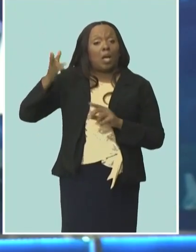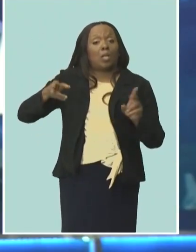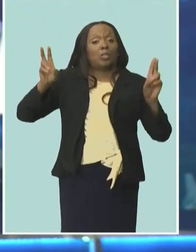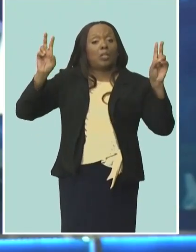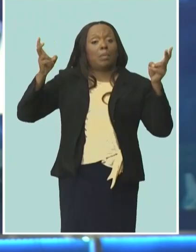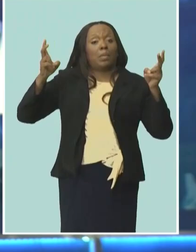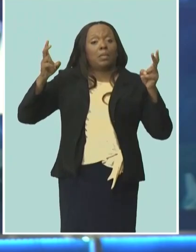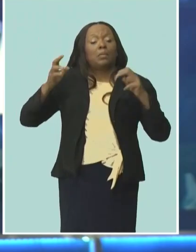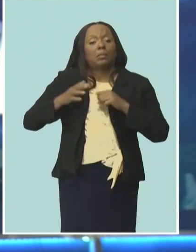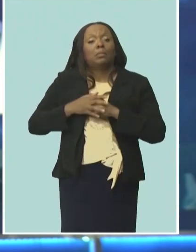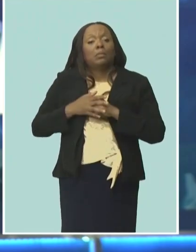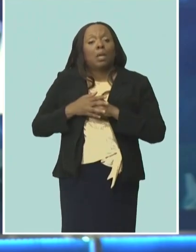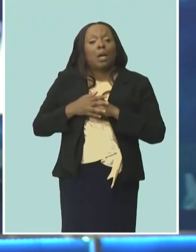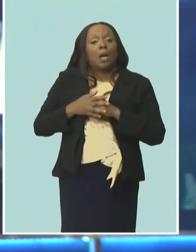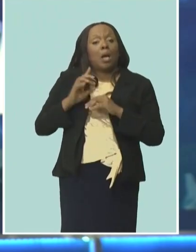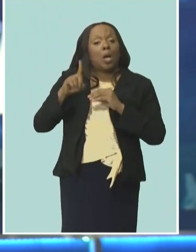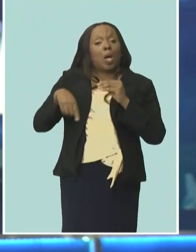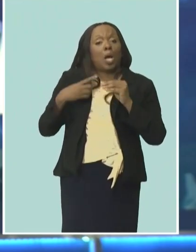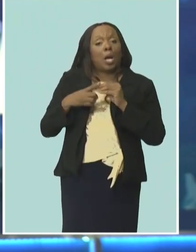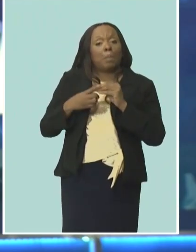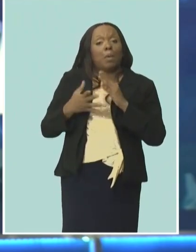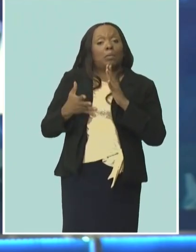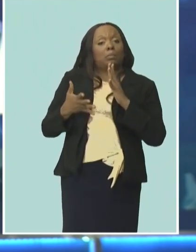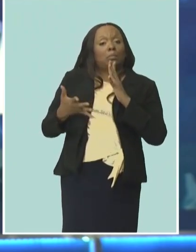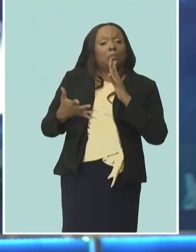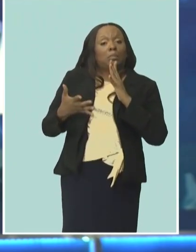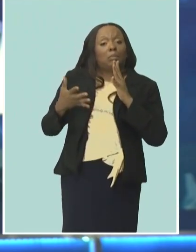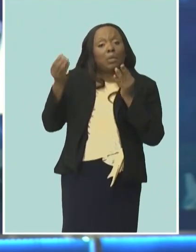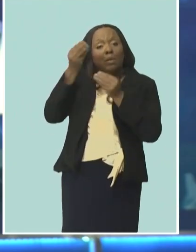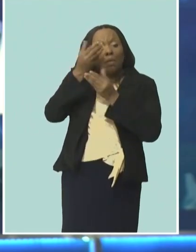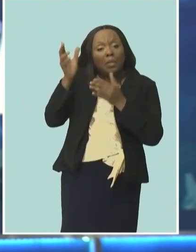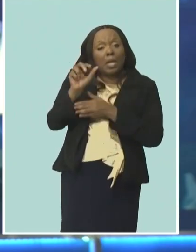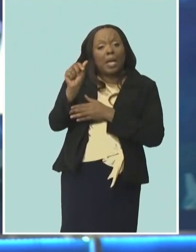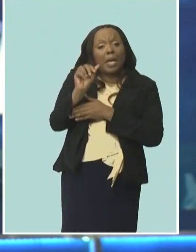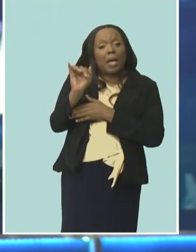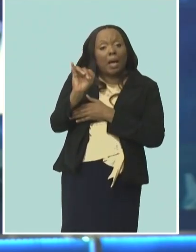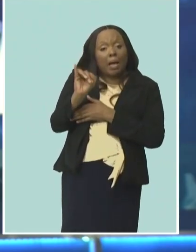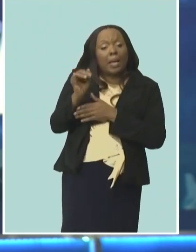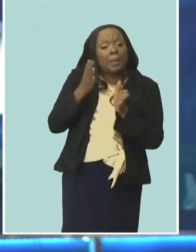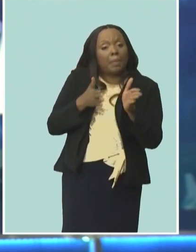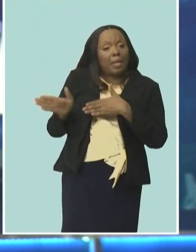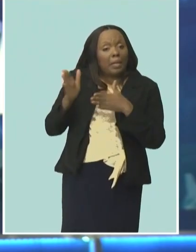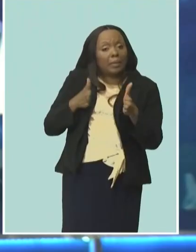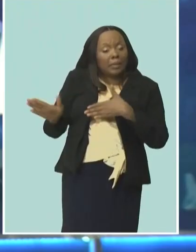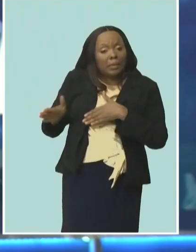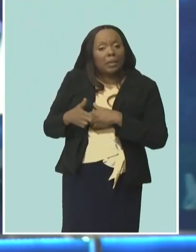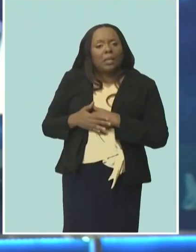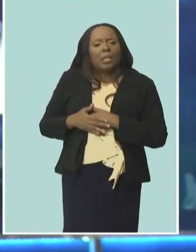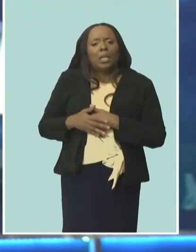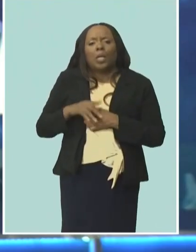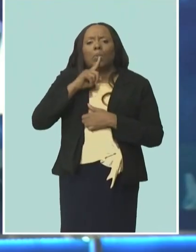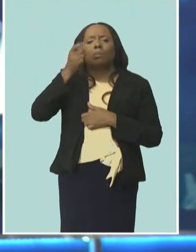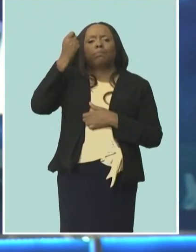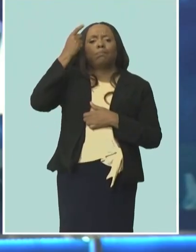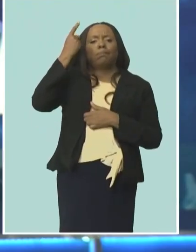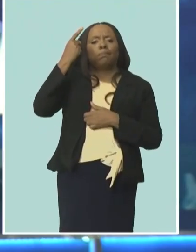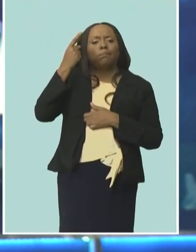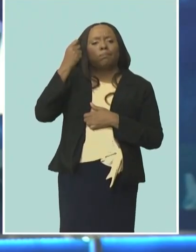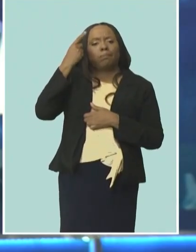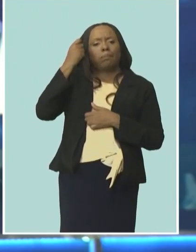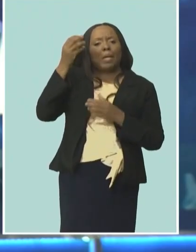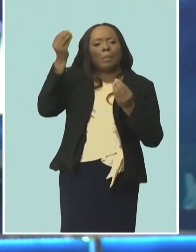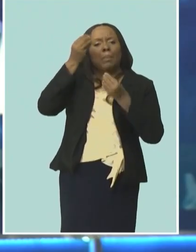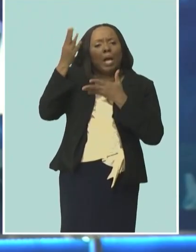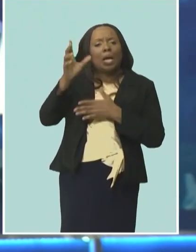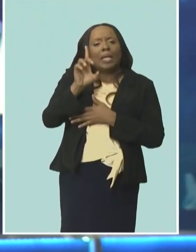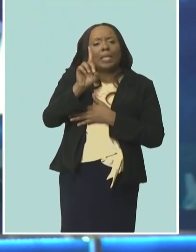Intelligence, Data and AI-Driven Strategy at the bank's webinar today. He told the audience a comprehensive data audit is also